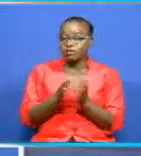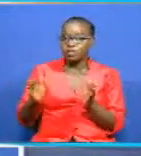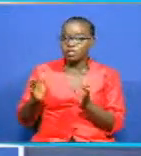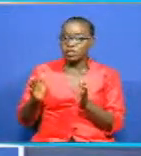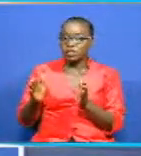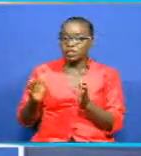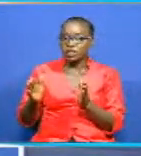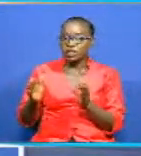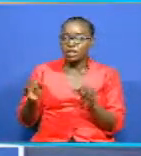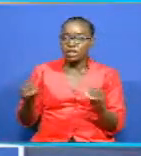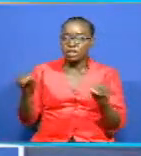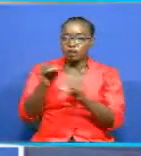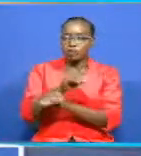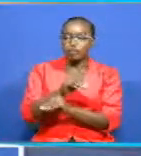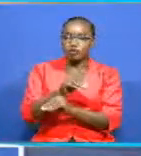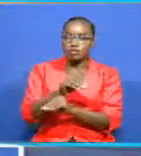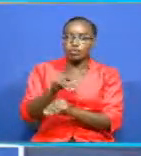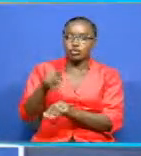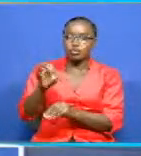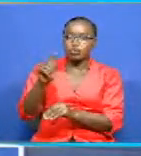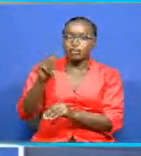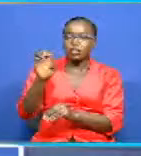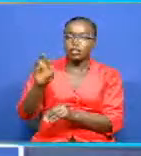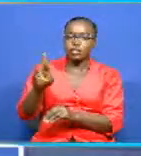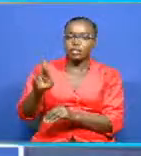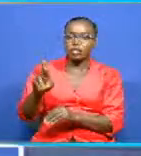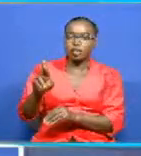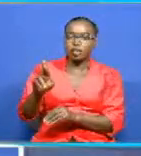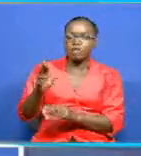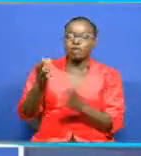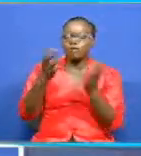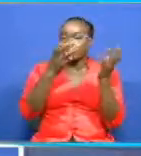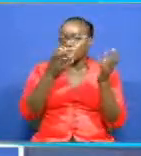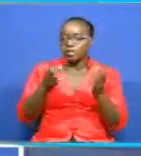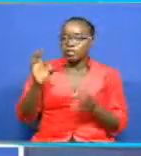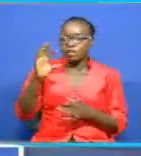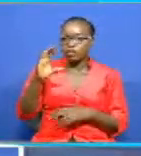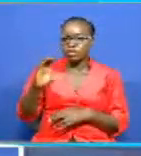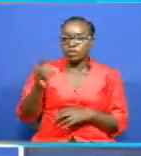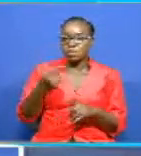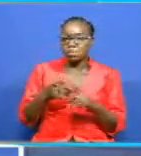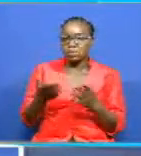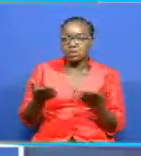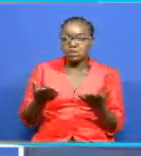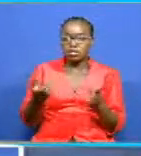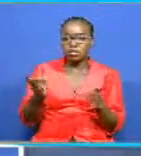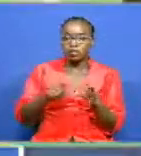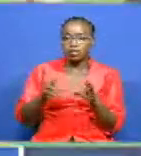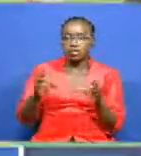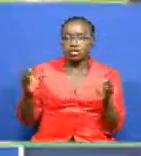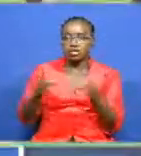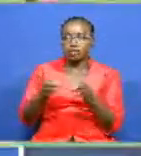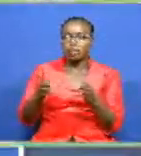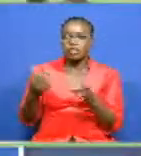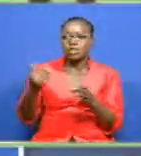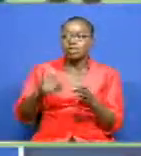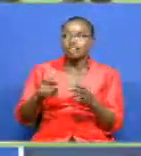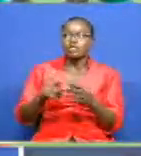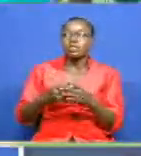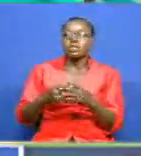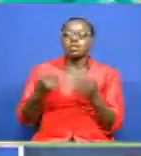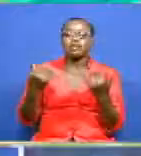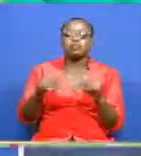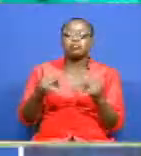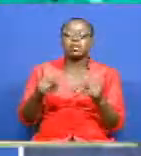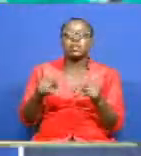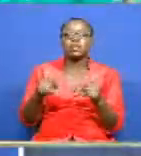replacement for Peter Odhiambo, who left Kogalo to sign for Wazito FC. However, despite joining the club, Opio is yet to start for the team this